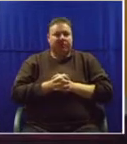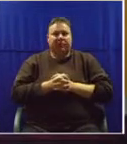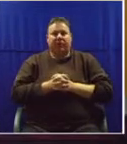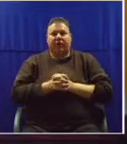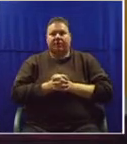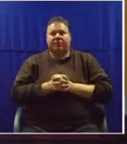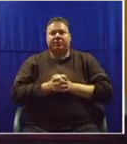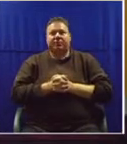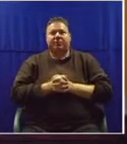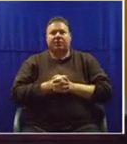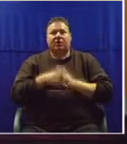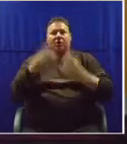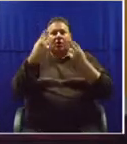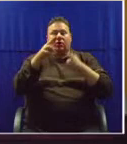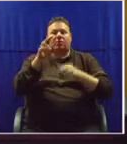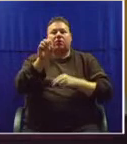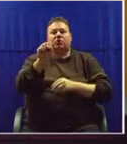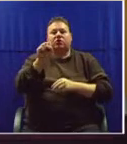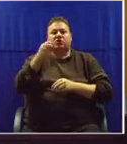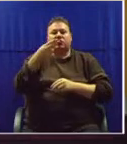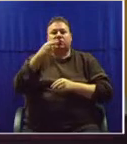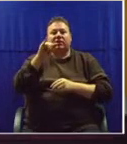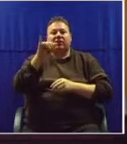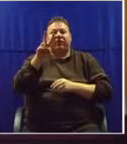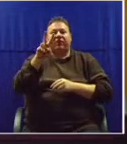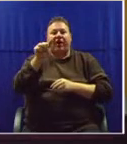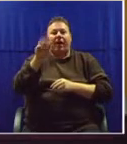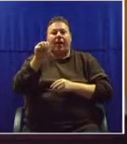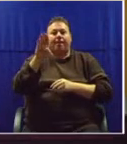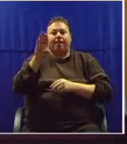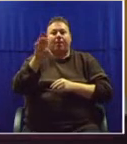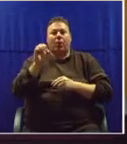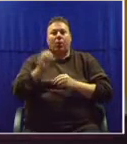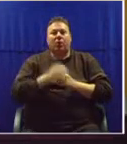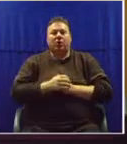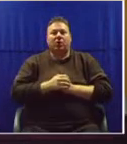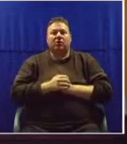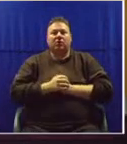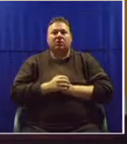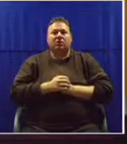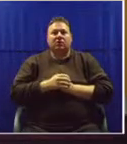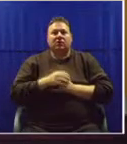take Honorable Shivambo from the virtual platform.